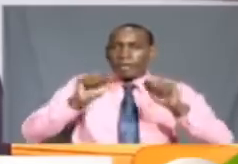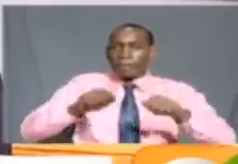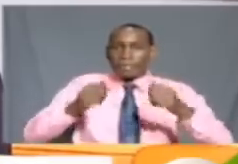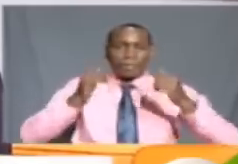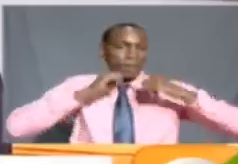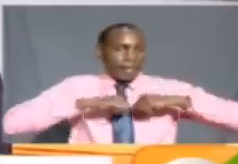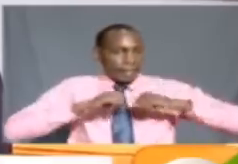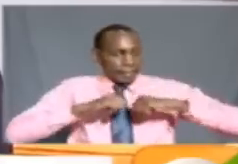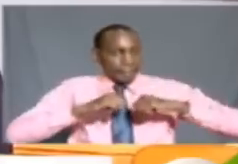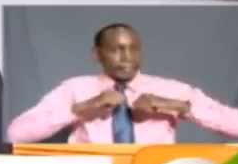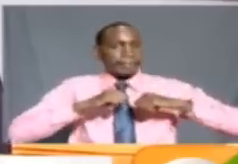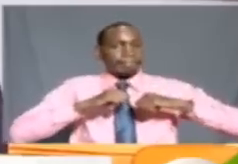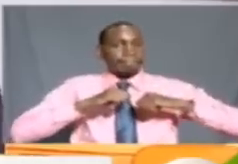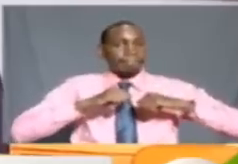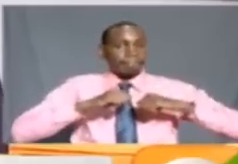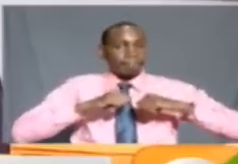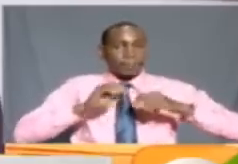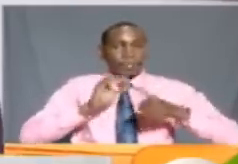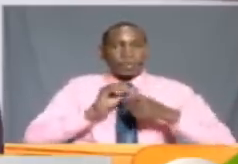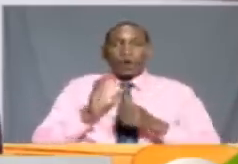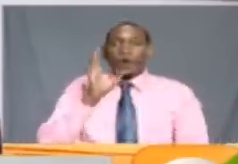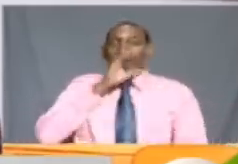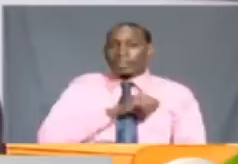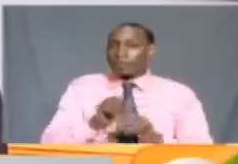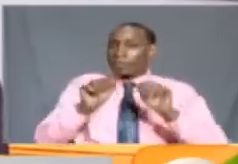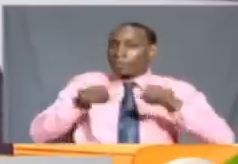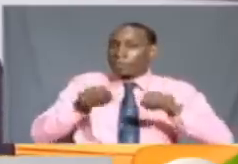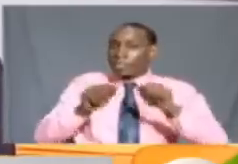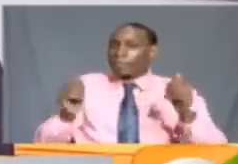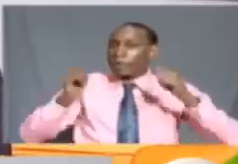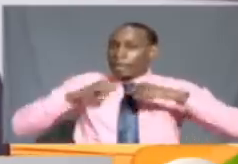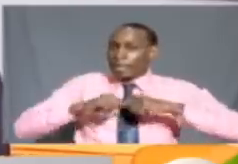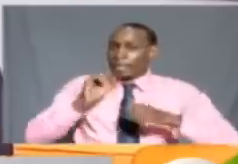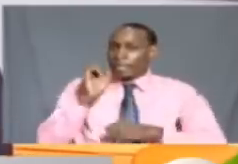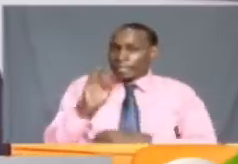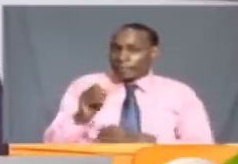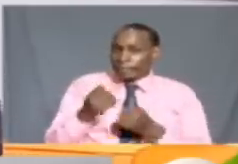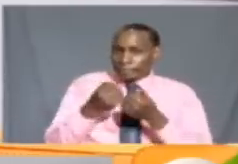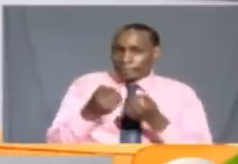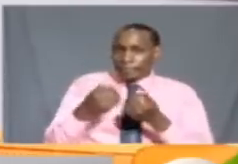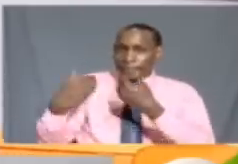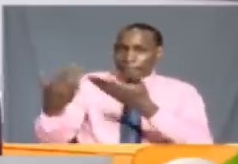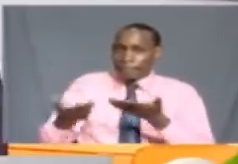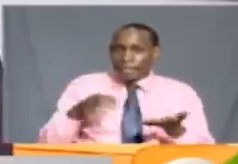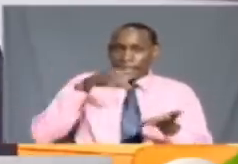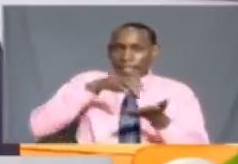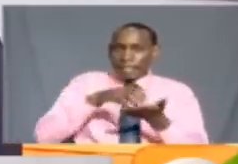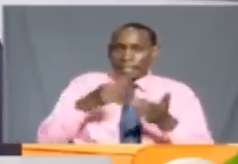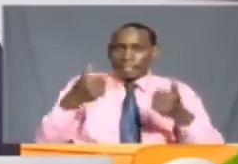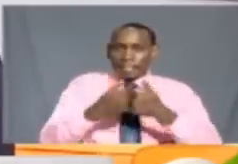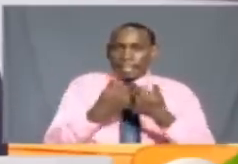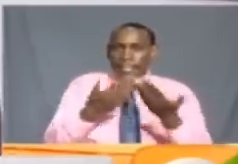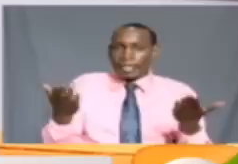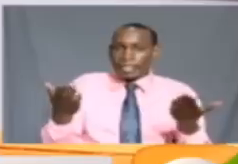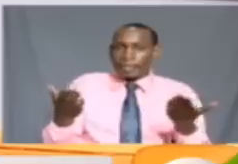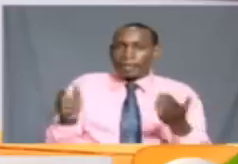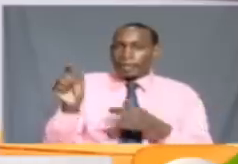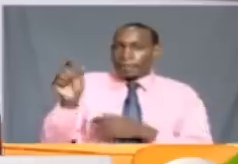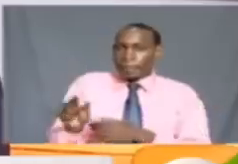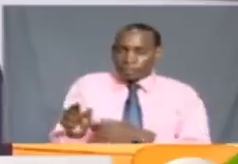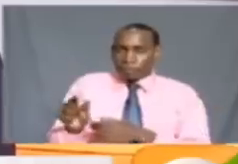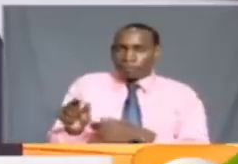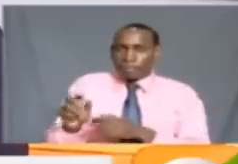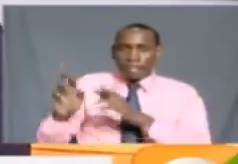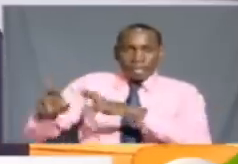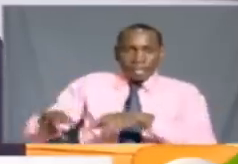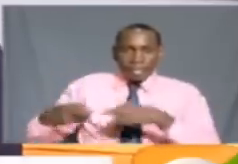consent and or assume that they can consent. And that means that if ever we bring a case against any perpetrator for sexual